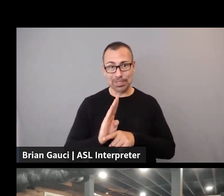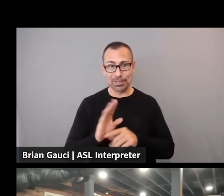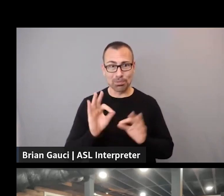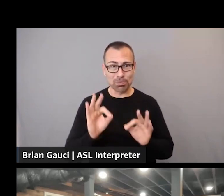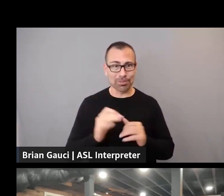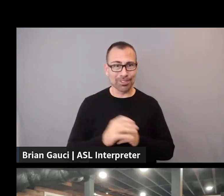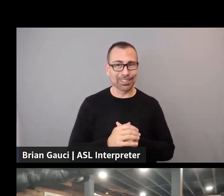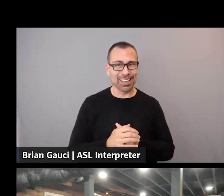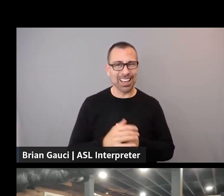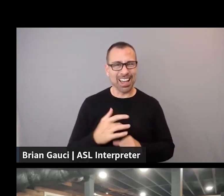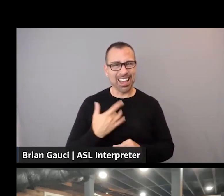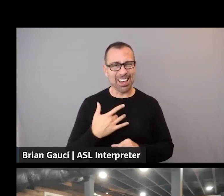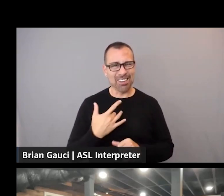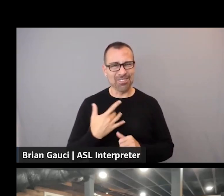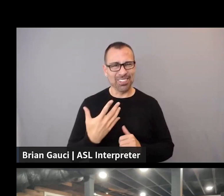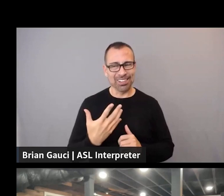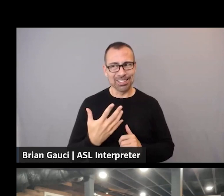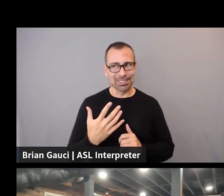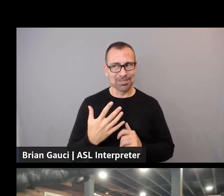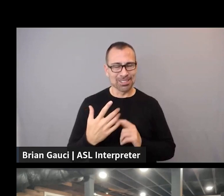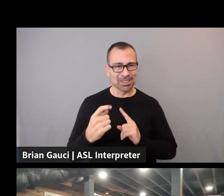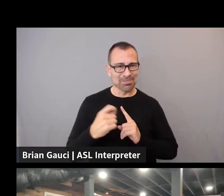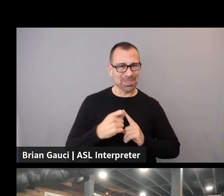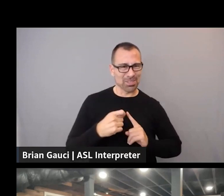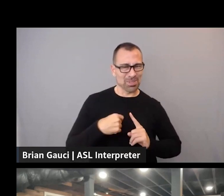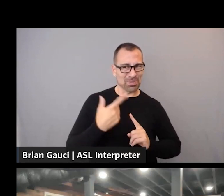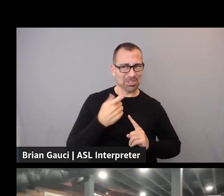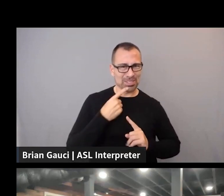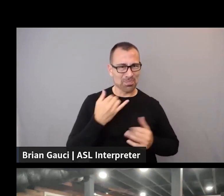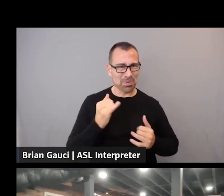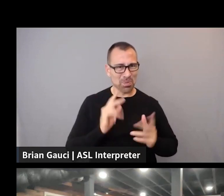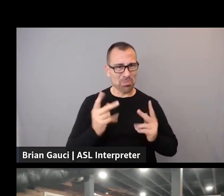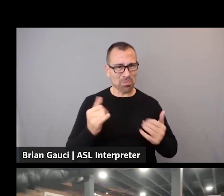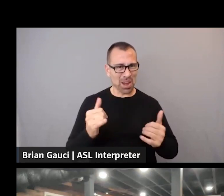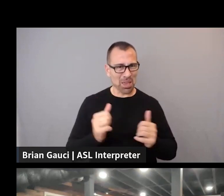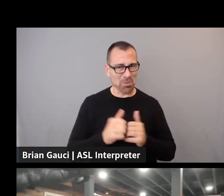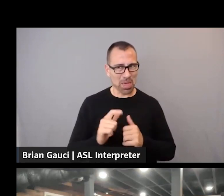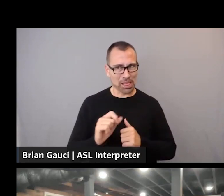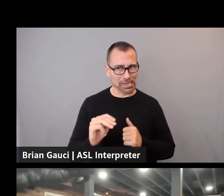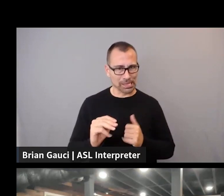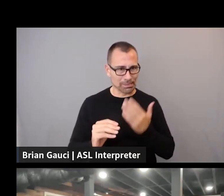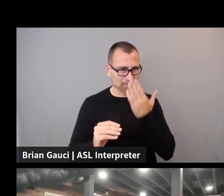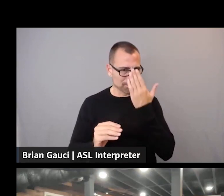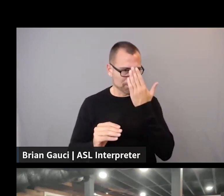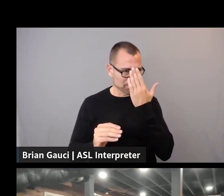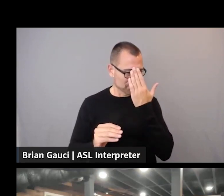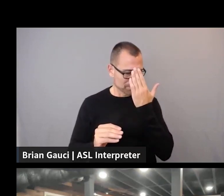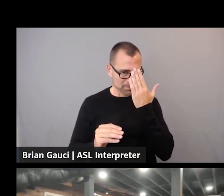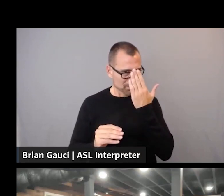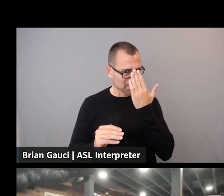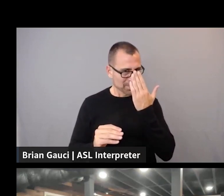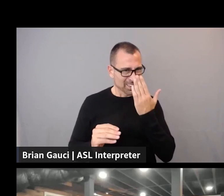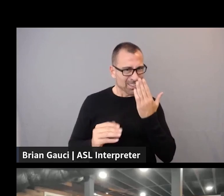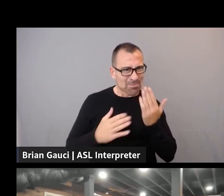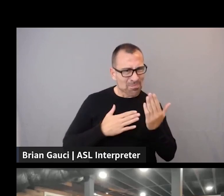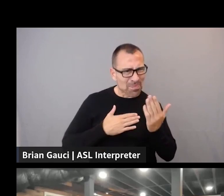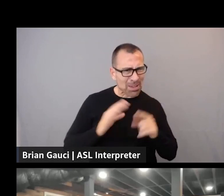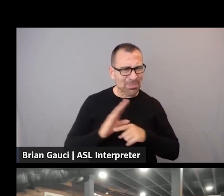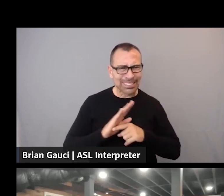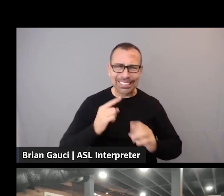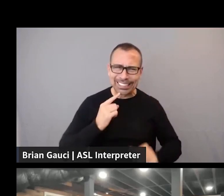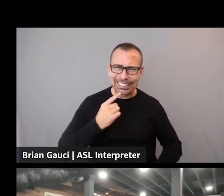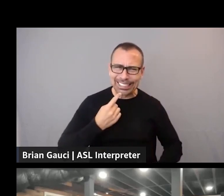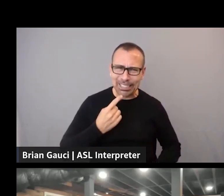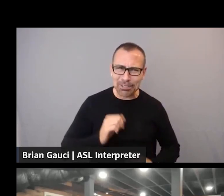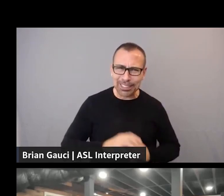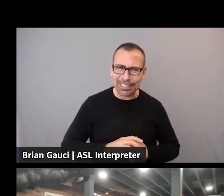people playing with LLMs. I feel like that was aimed at me. Wasn't, because that's very serious business that I'm undertaking.